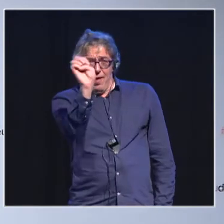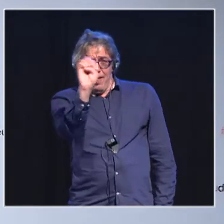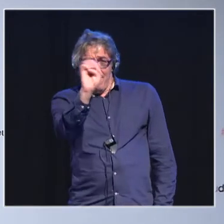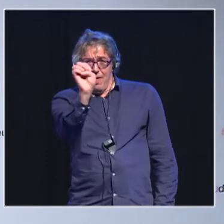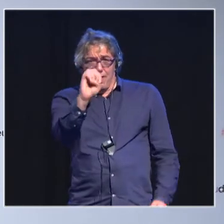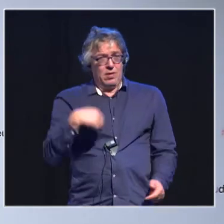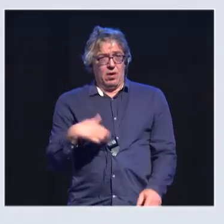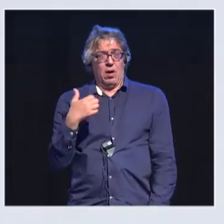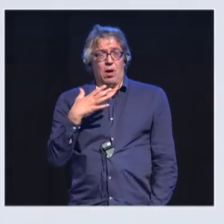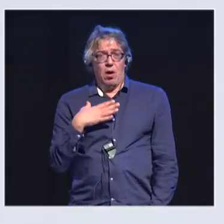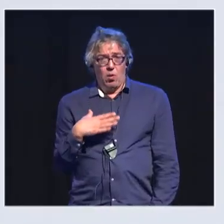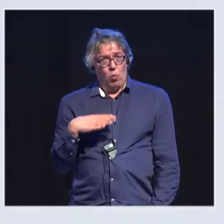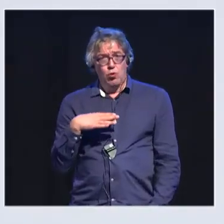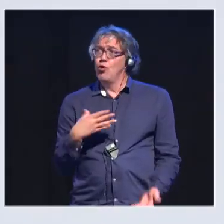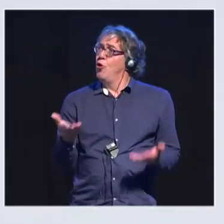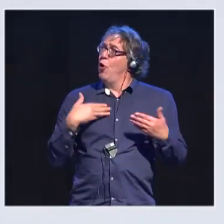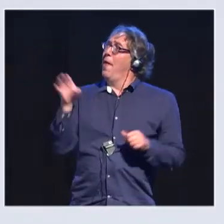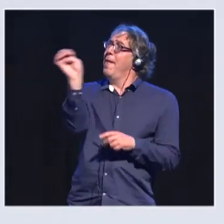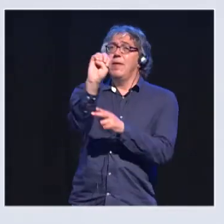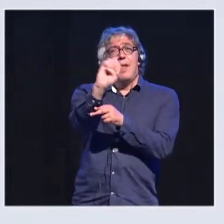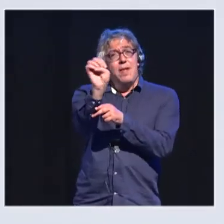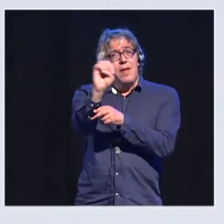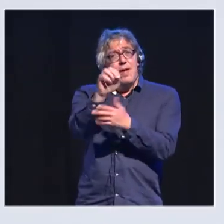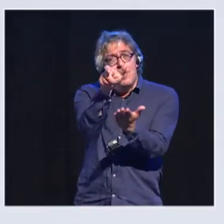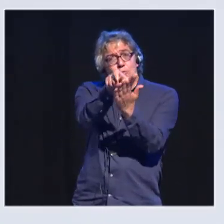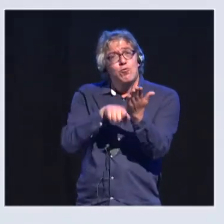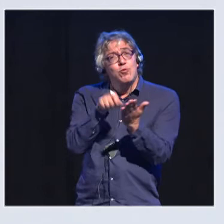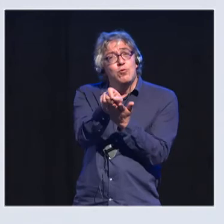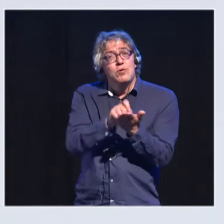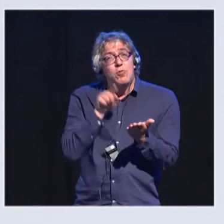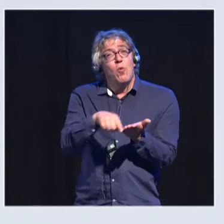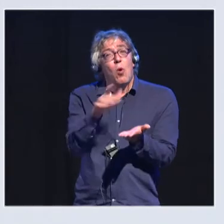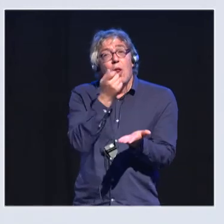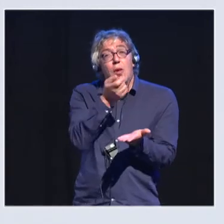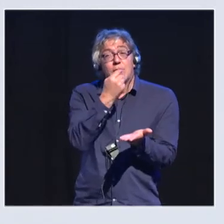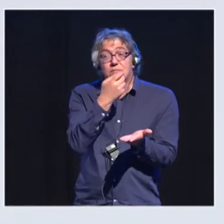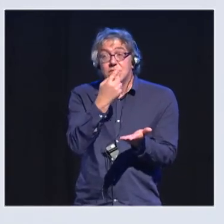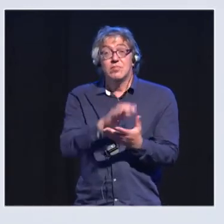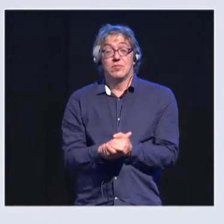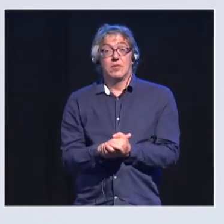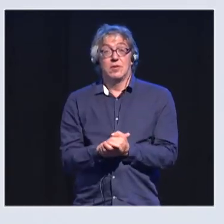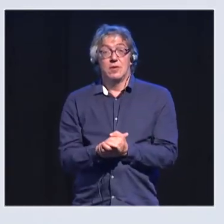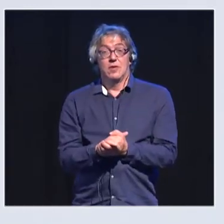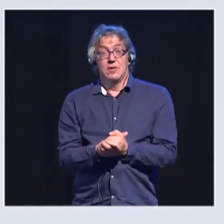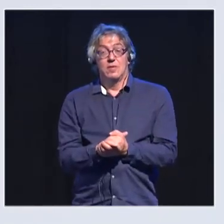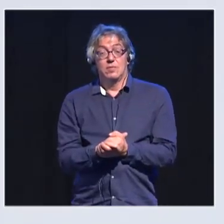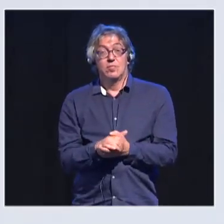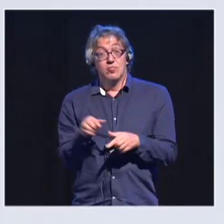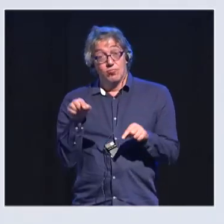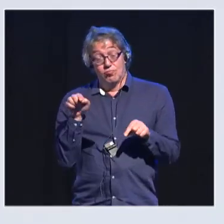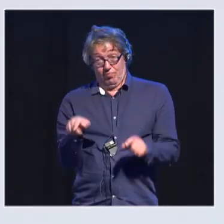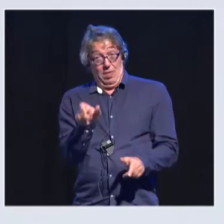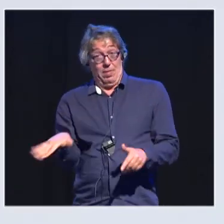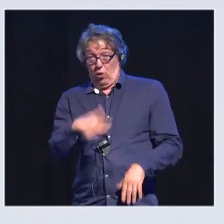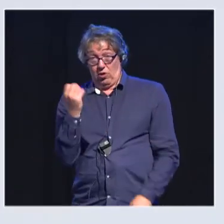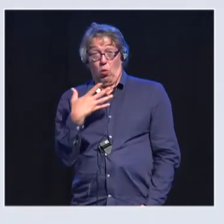get this E. And they would like to get those internet-based e-services from all the state